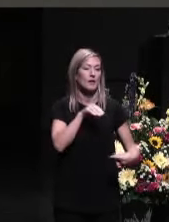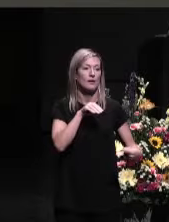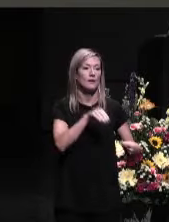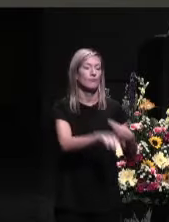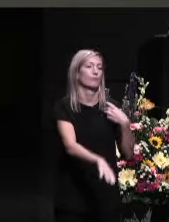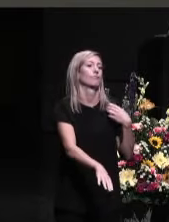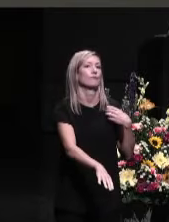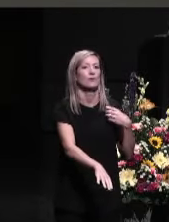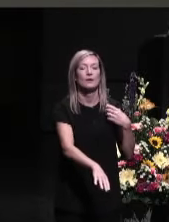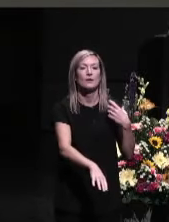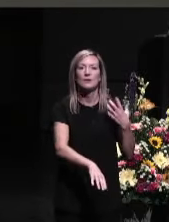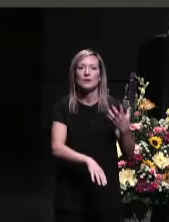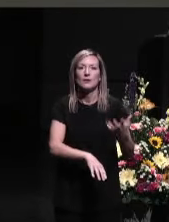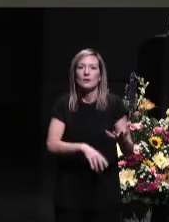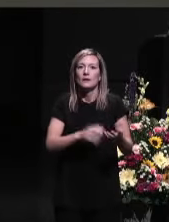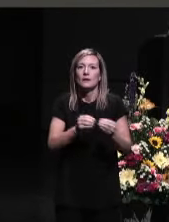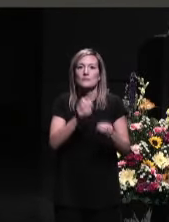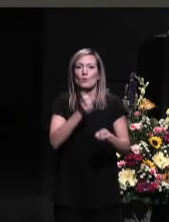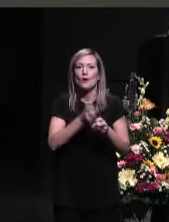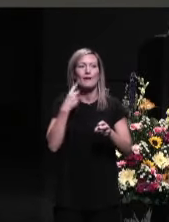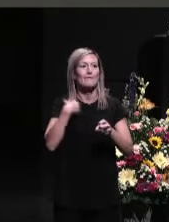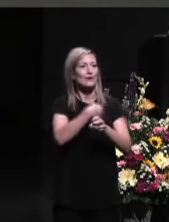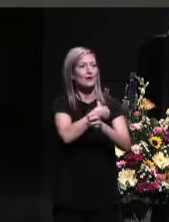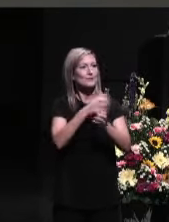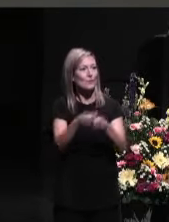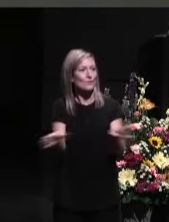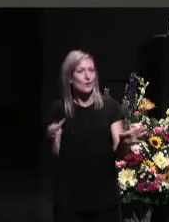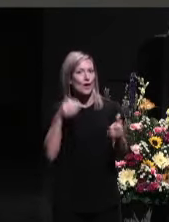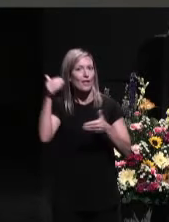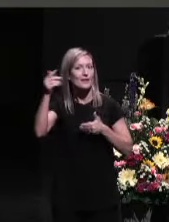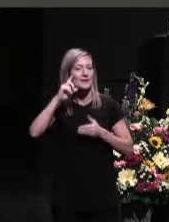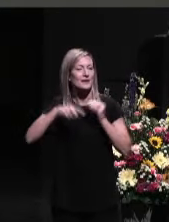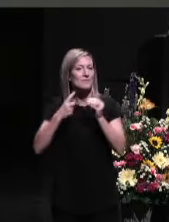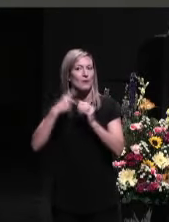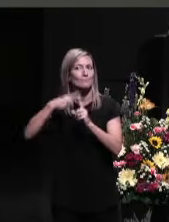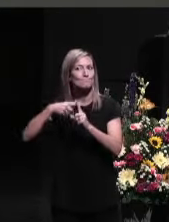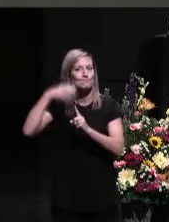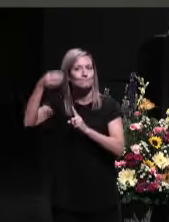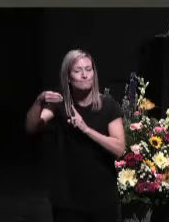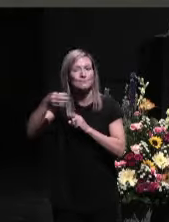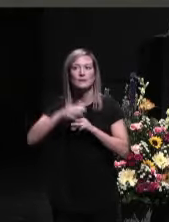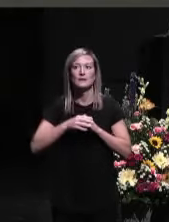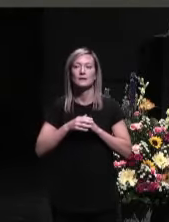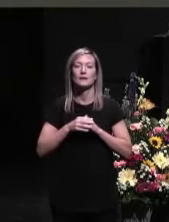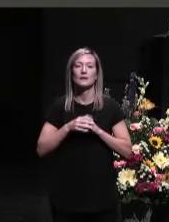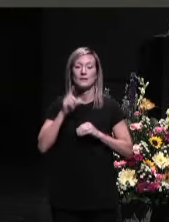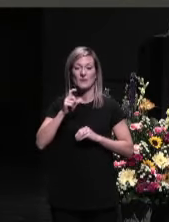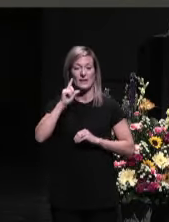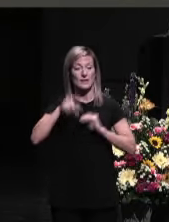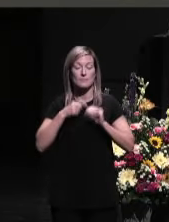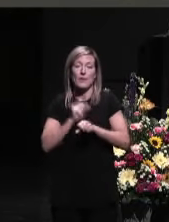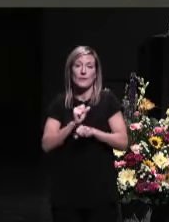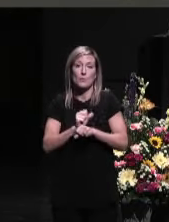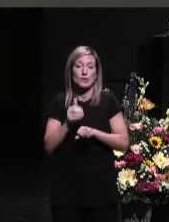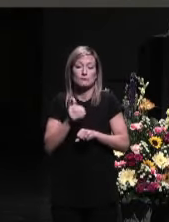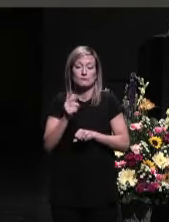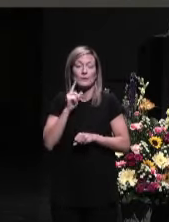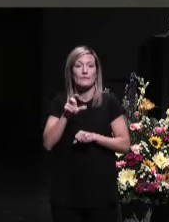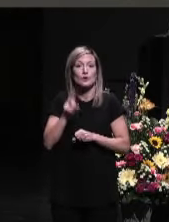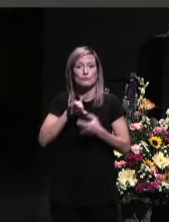in, it's harder, I think, for us overall. But the work that we have to do in terms of